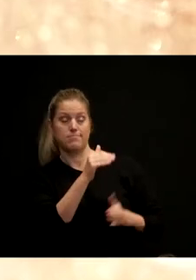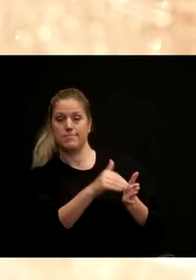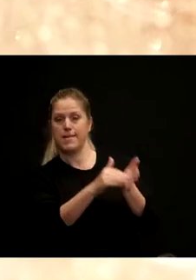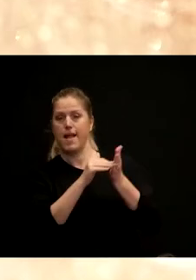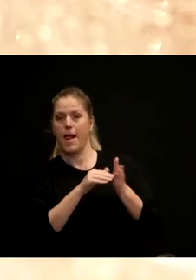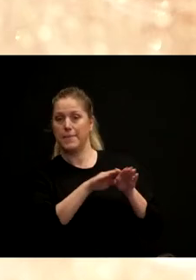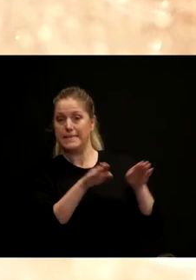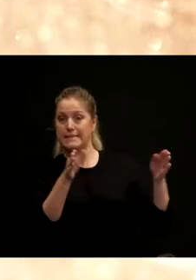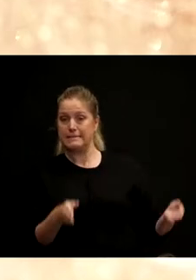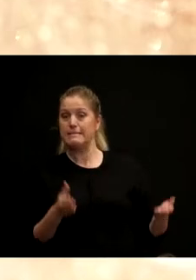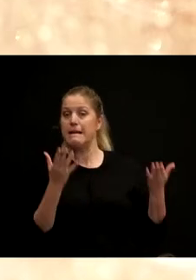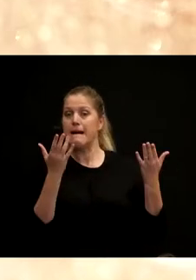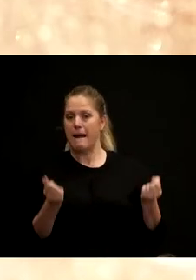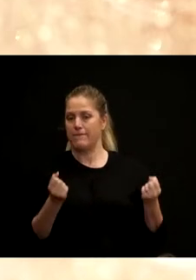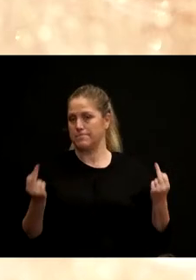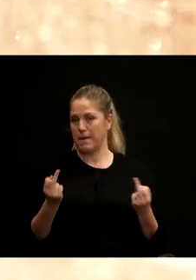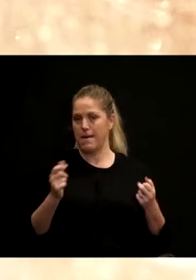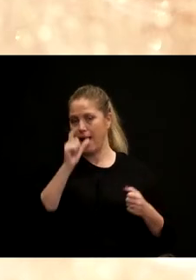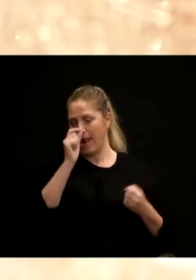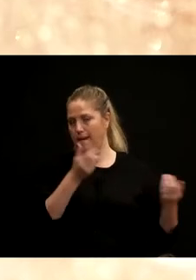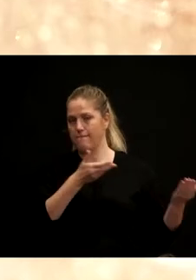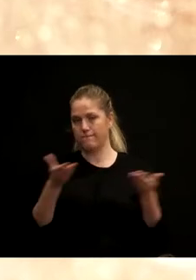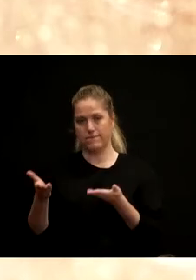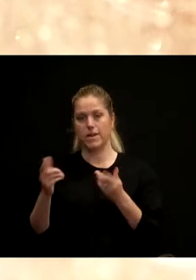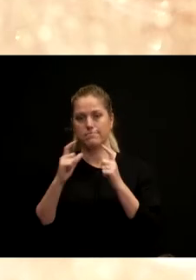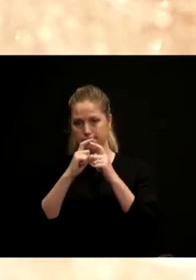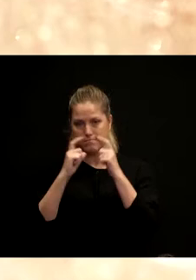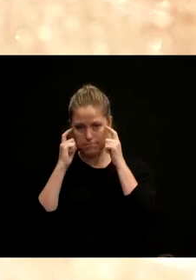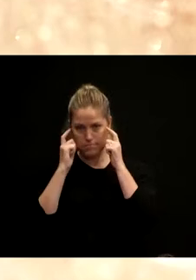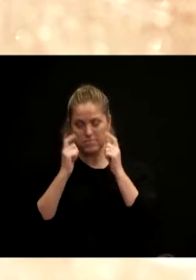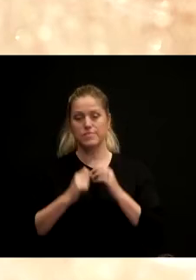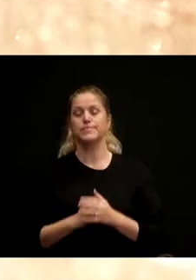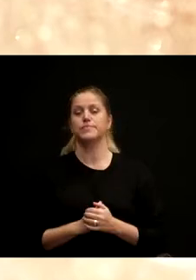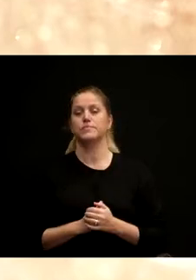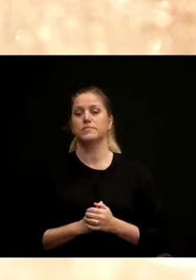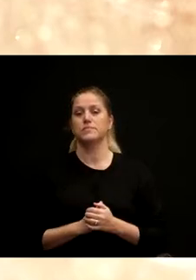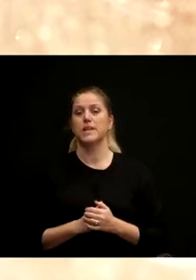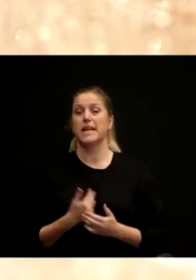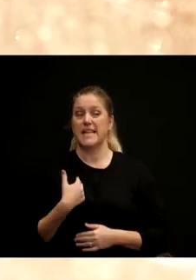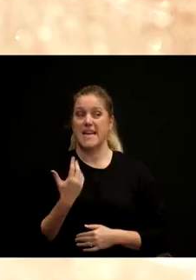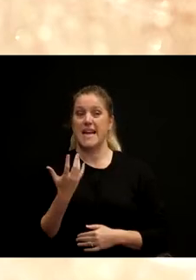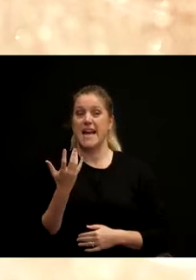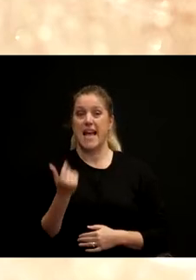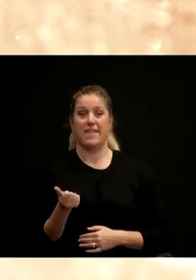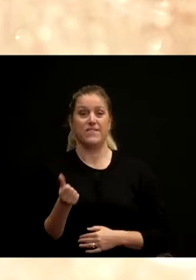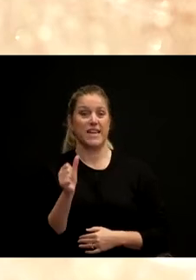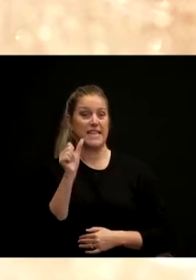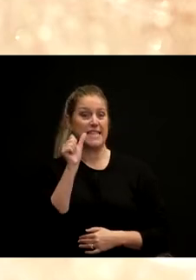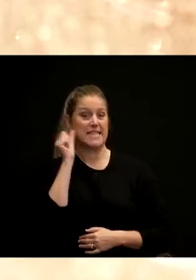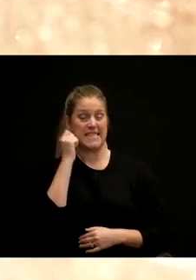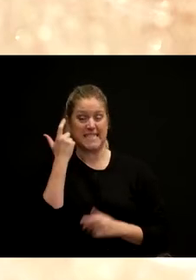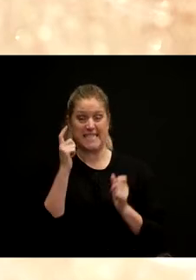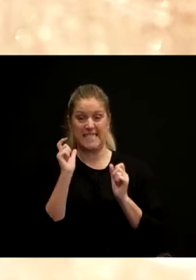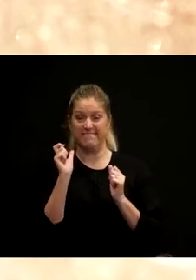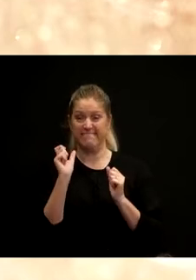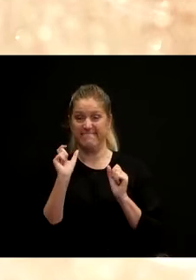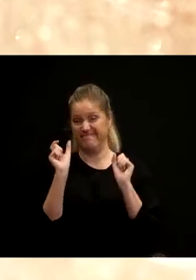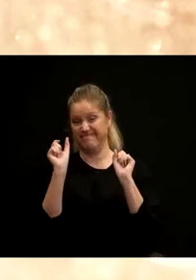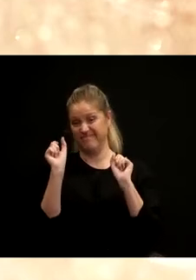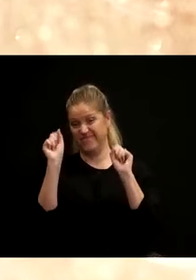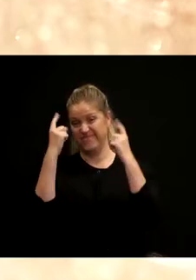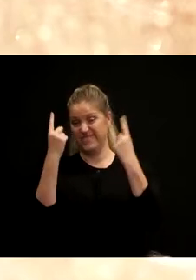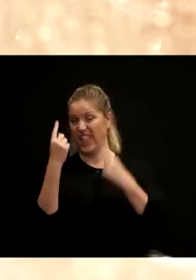desk. We have had three of our members impacted by COVID overnight, so